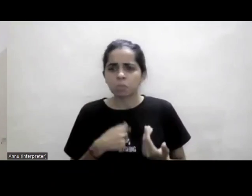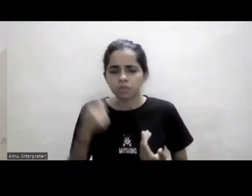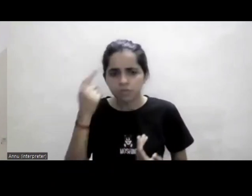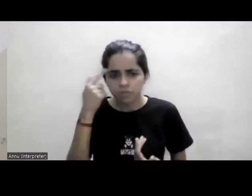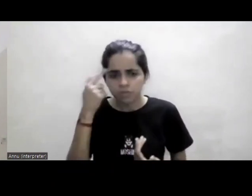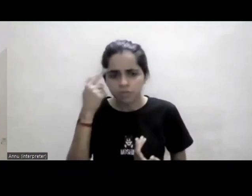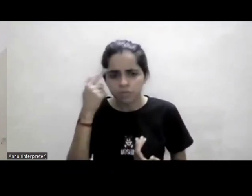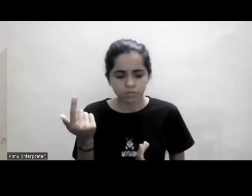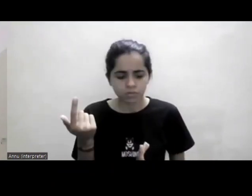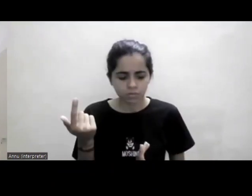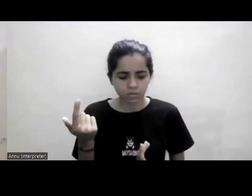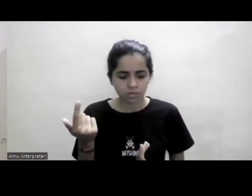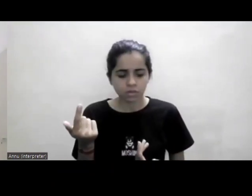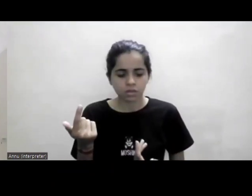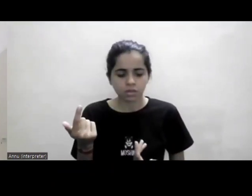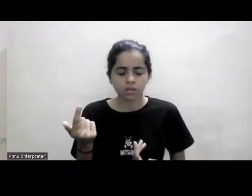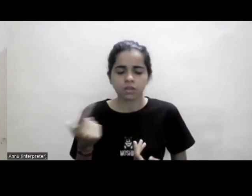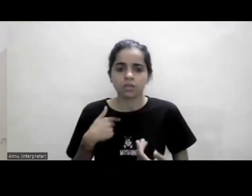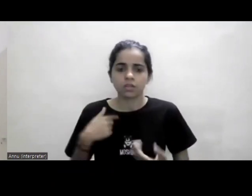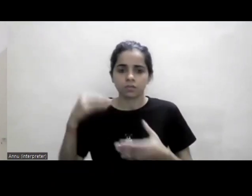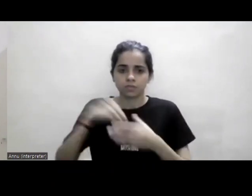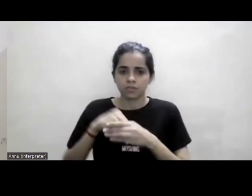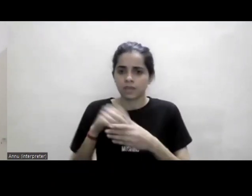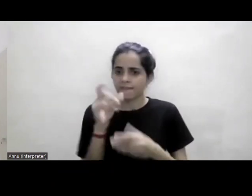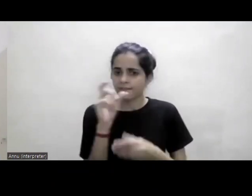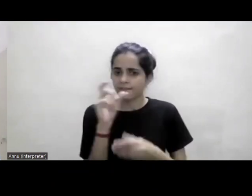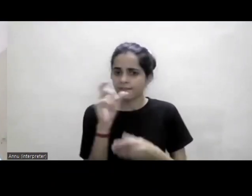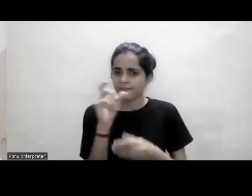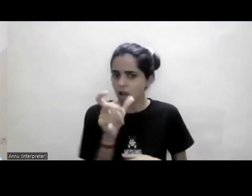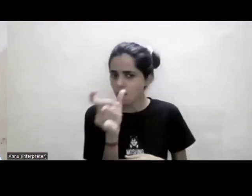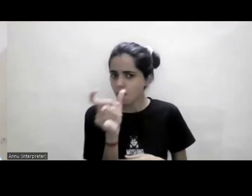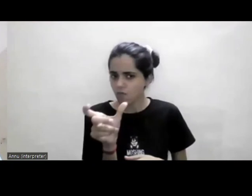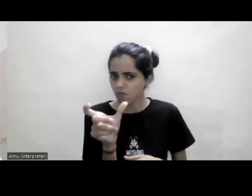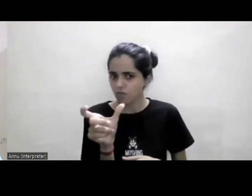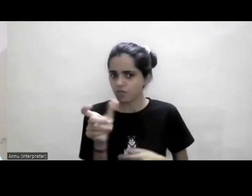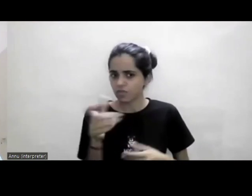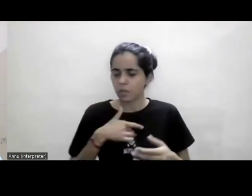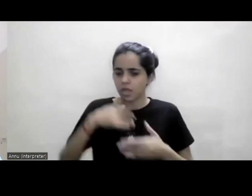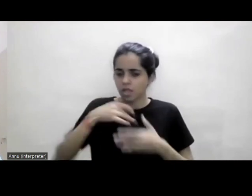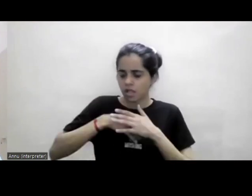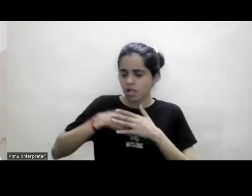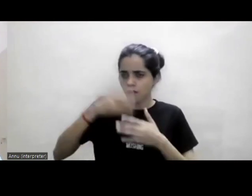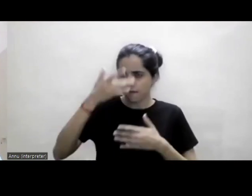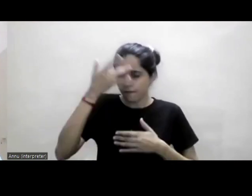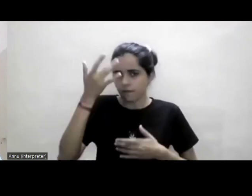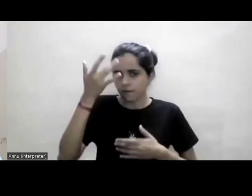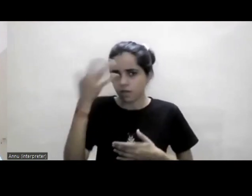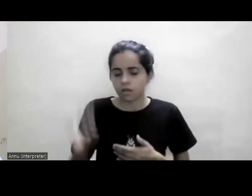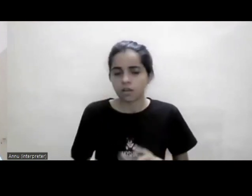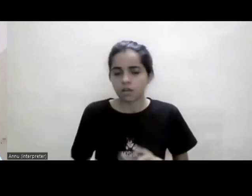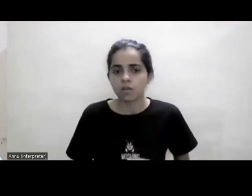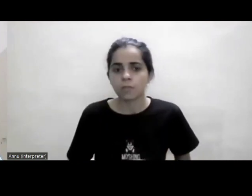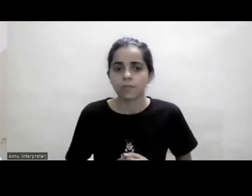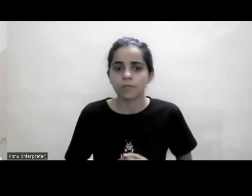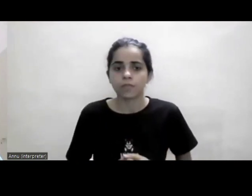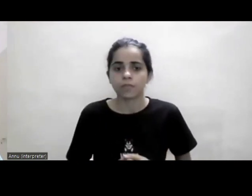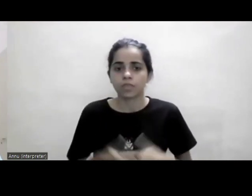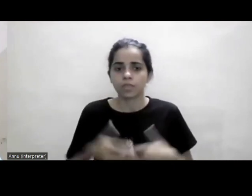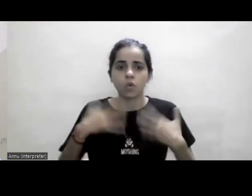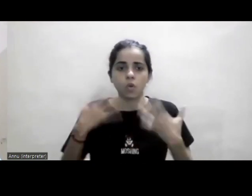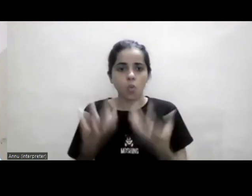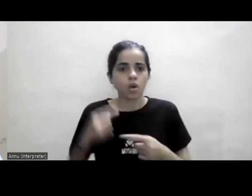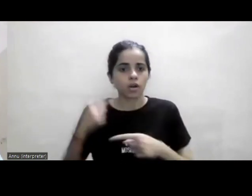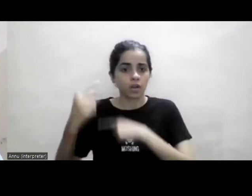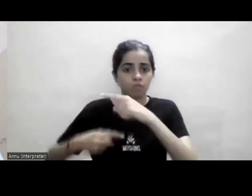this inherent capitalistic tendency within us that makes us want